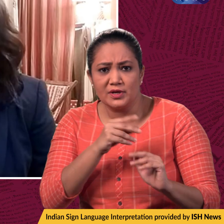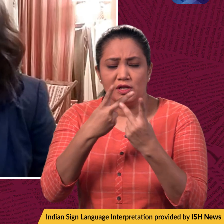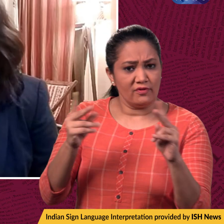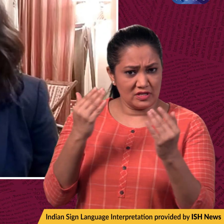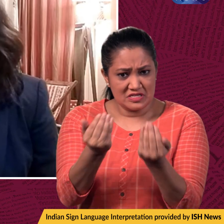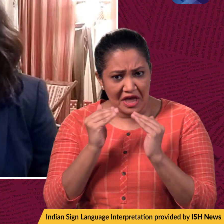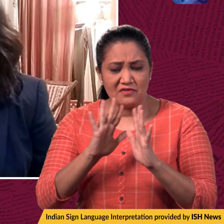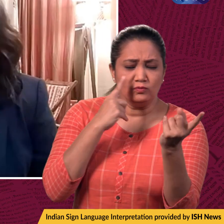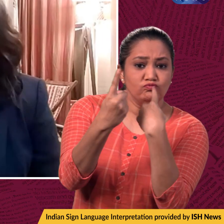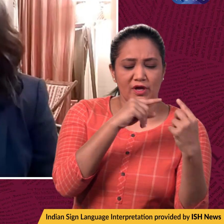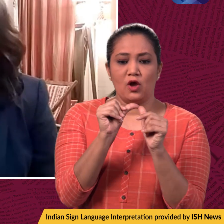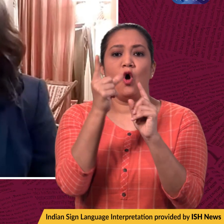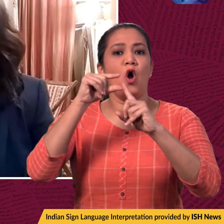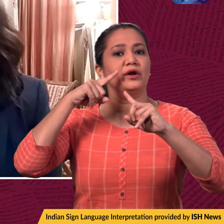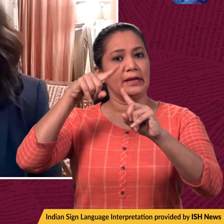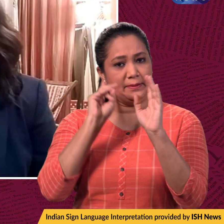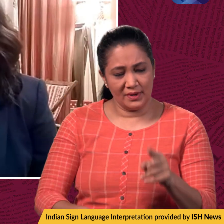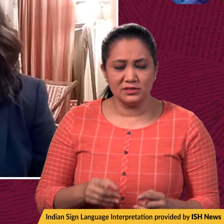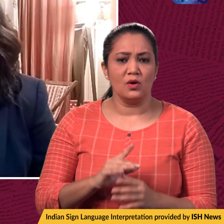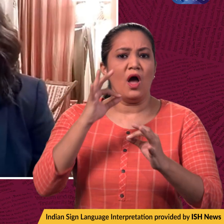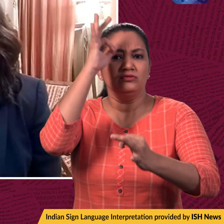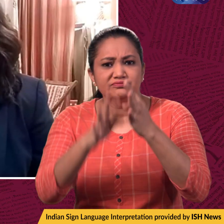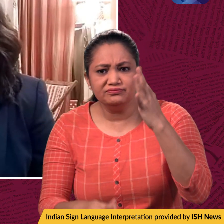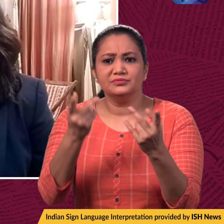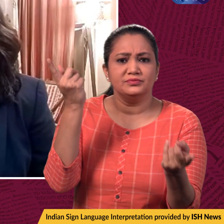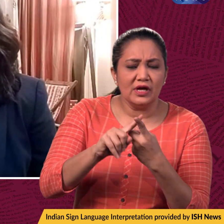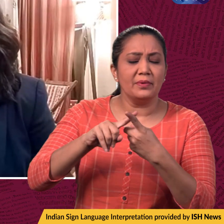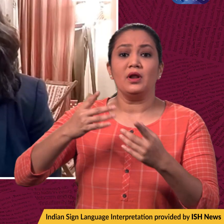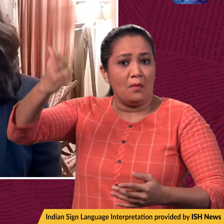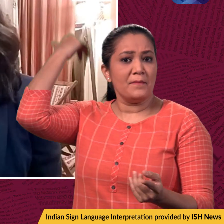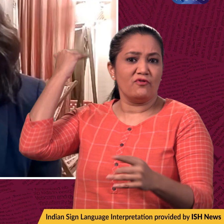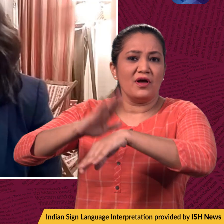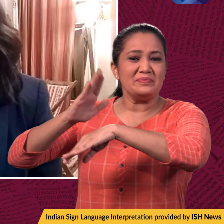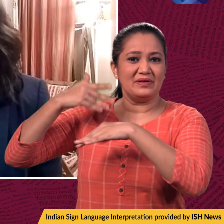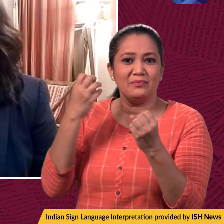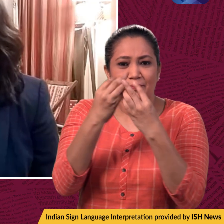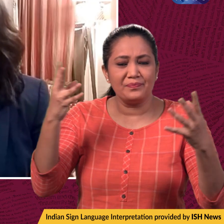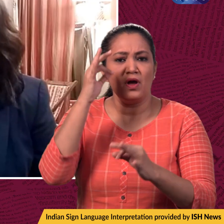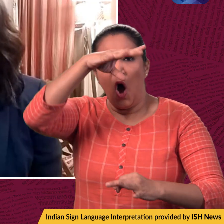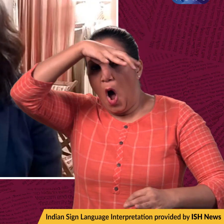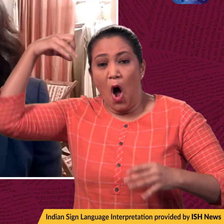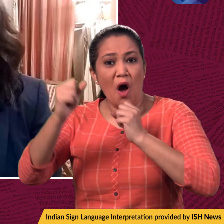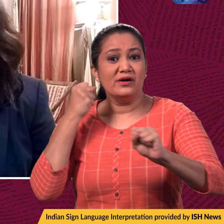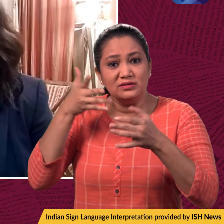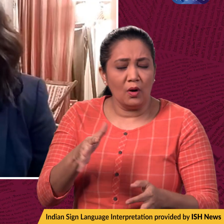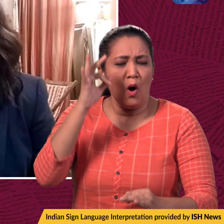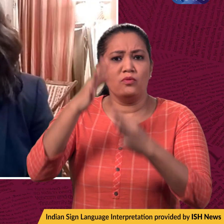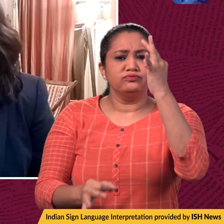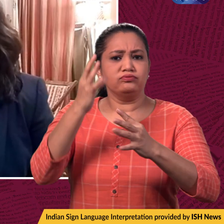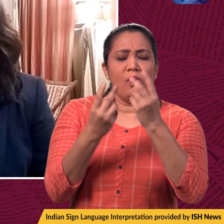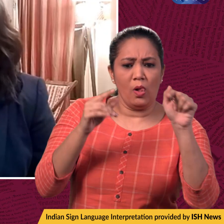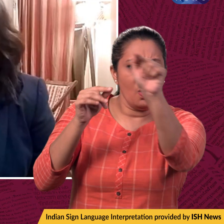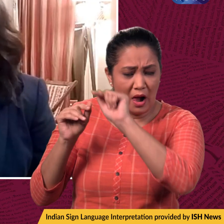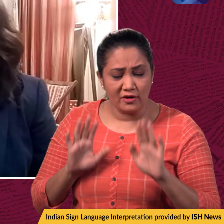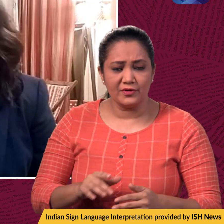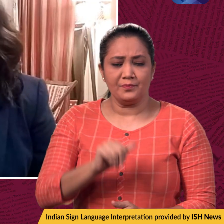hospitals done on a priority basis to prevent fire incidents, which have been increasing amid heat wave as well. Now,